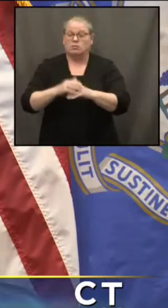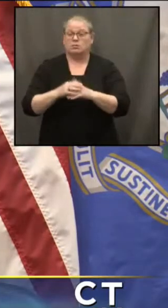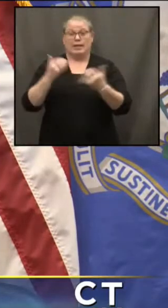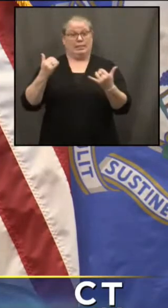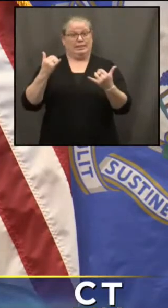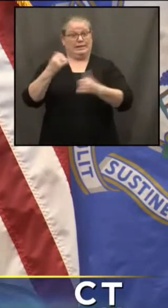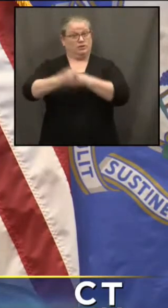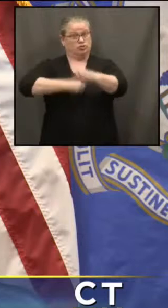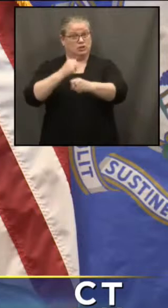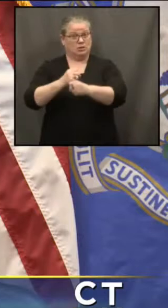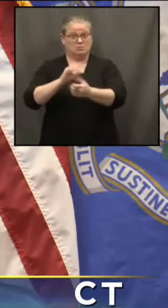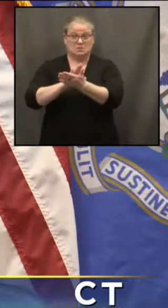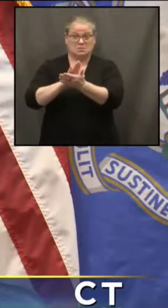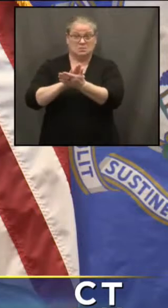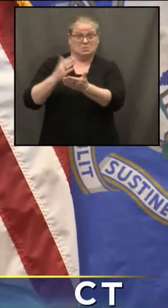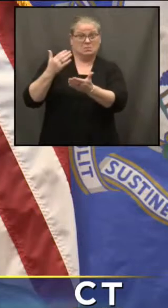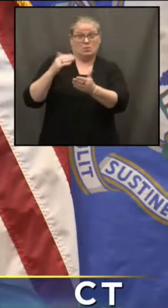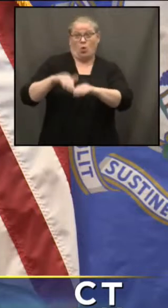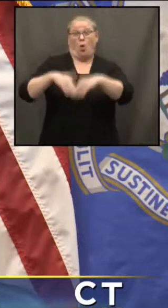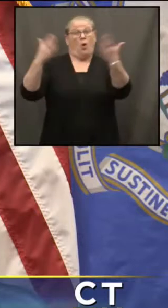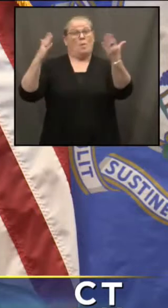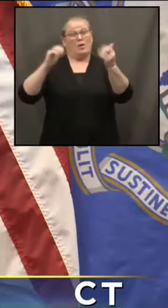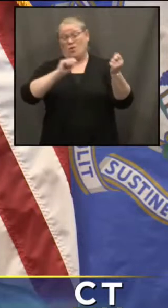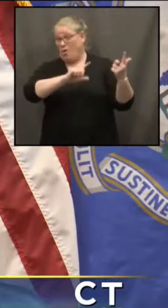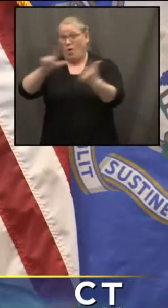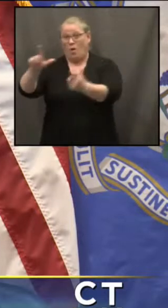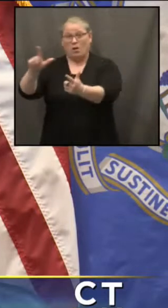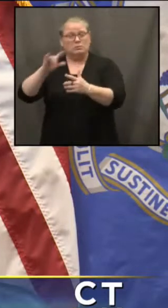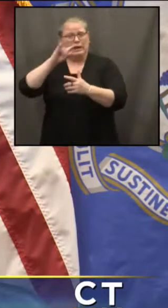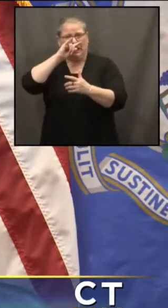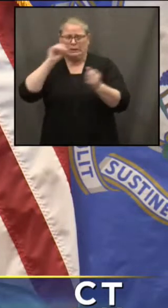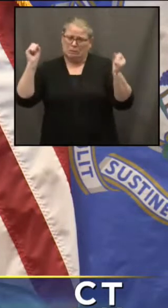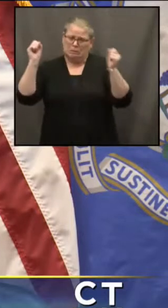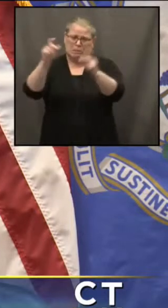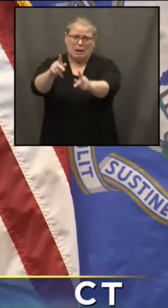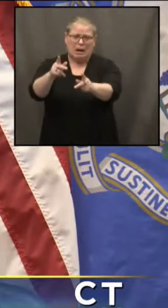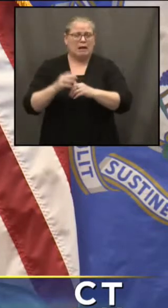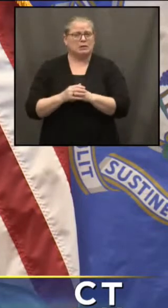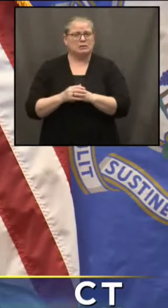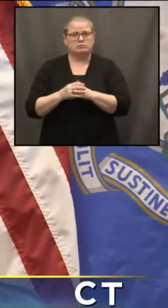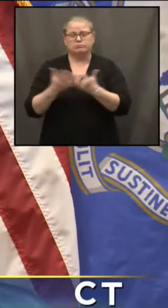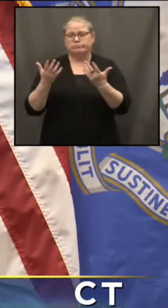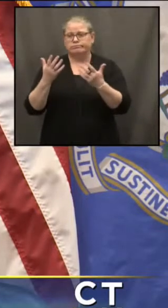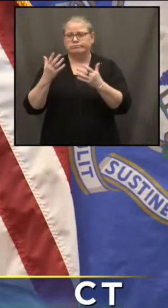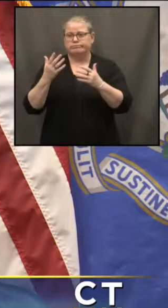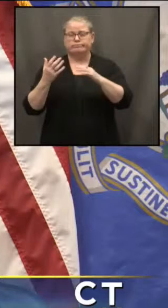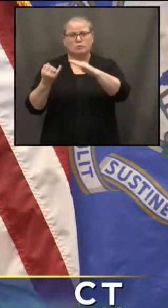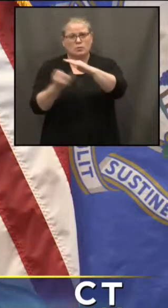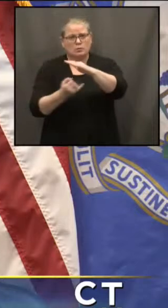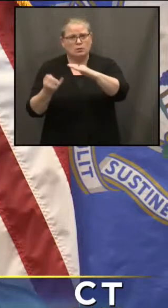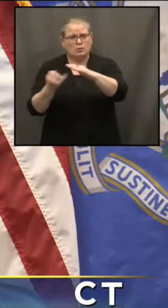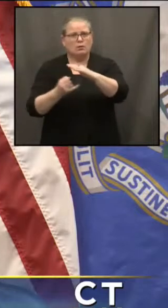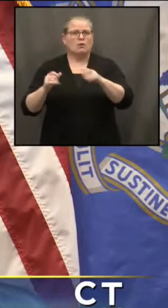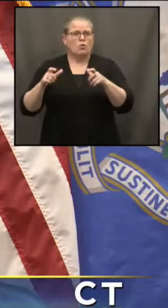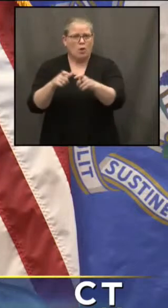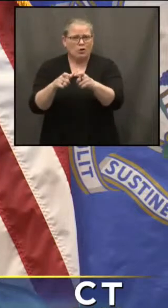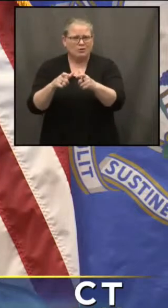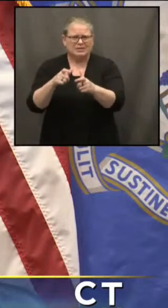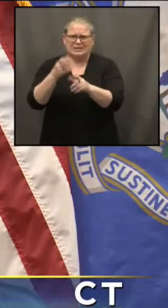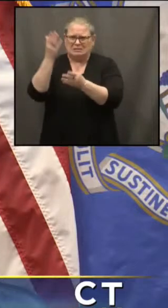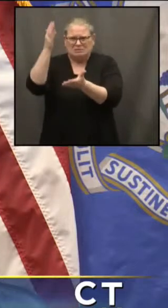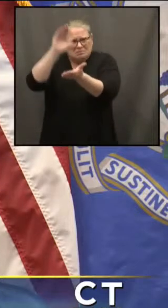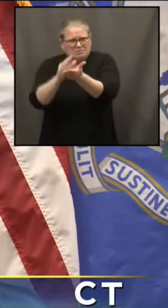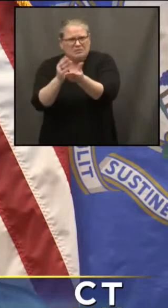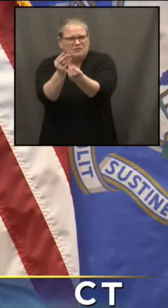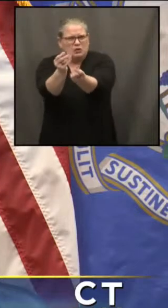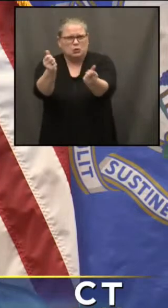coming back. We've had very few, you know, quarantines, very little remote learning, more in-person learning. You know,